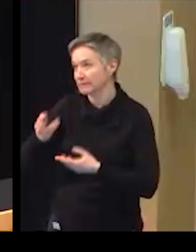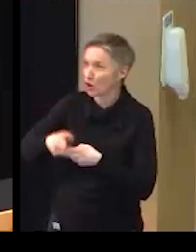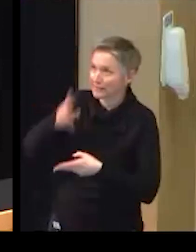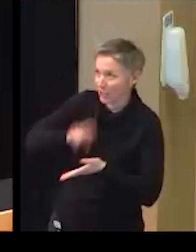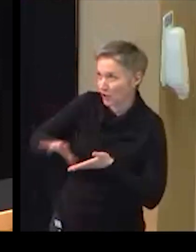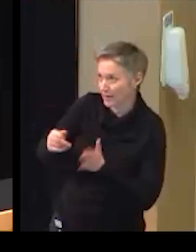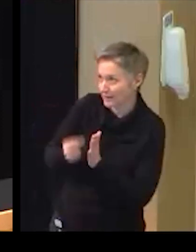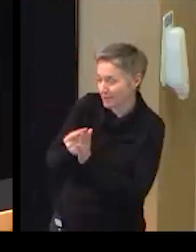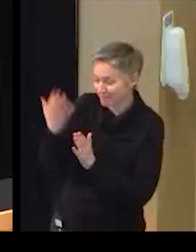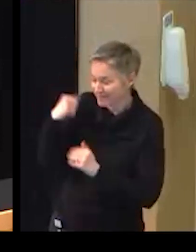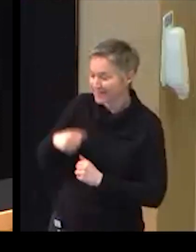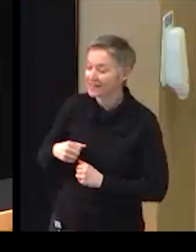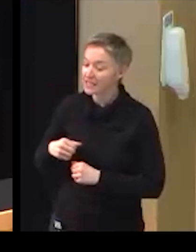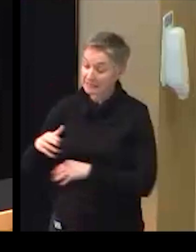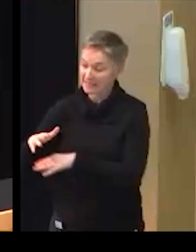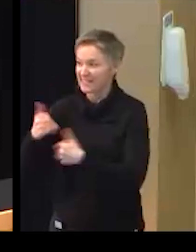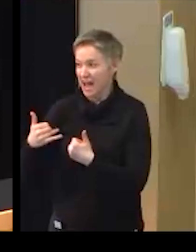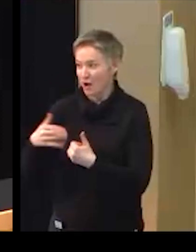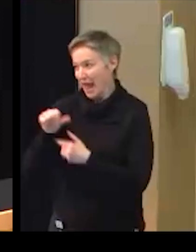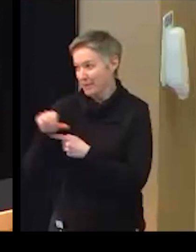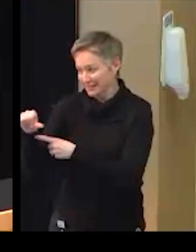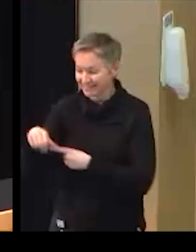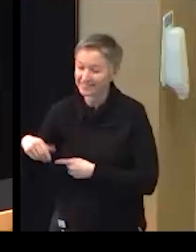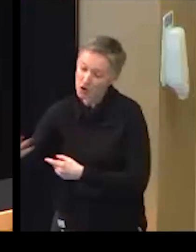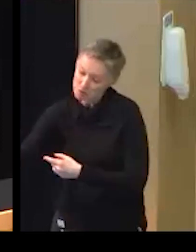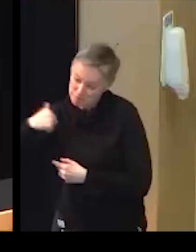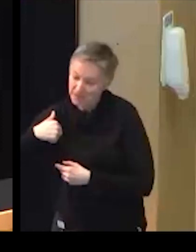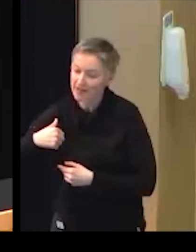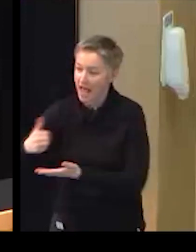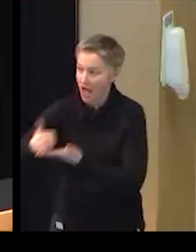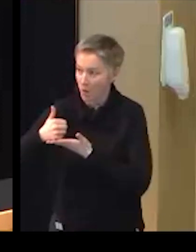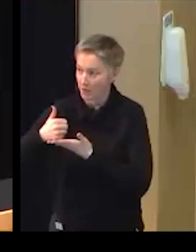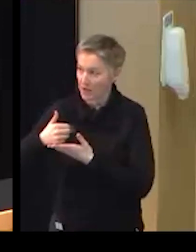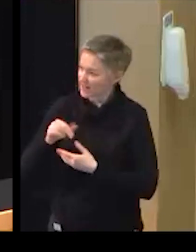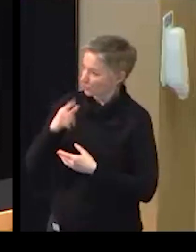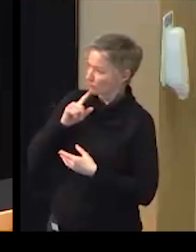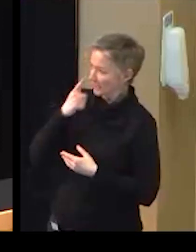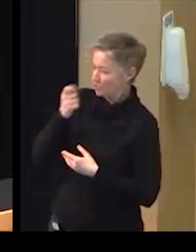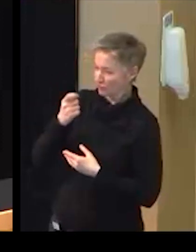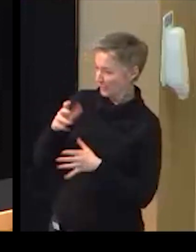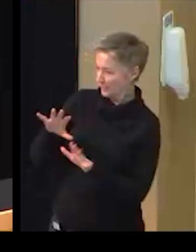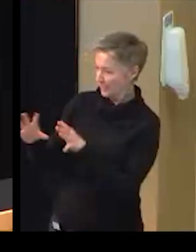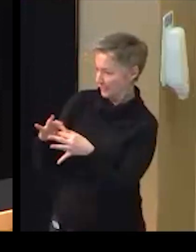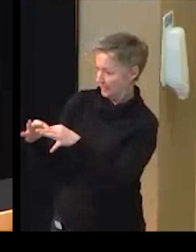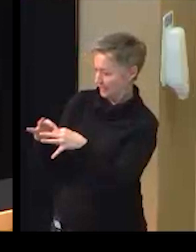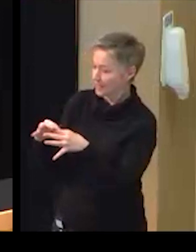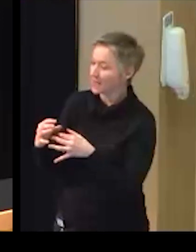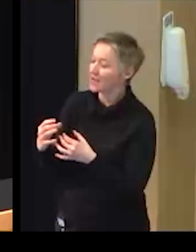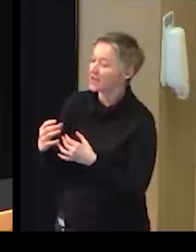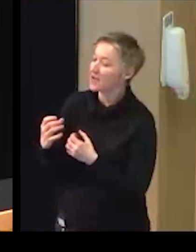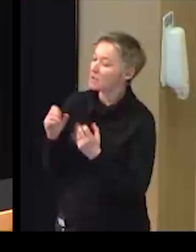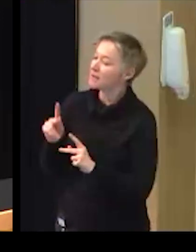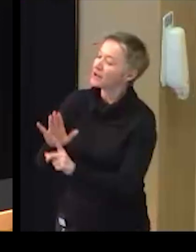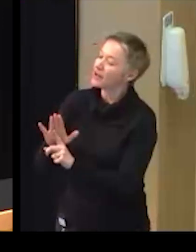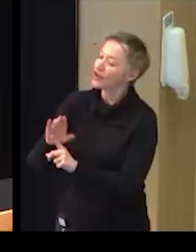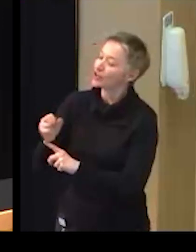days, to assist him in some of this work. And that's an interesting dynamic in and of itself, where many people whose job title